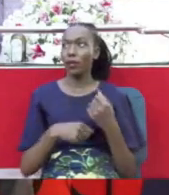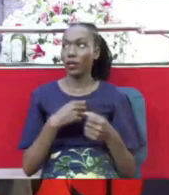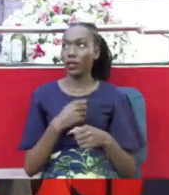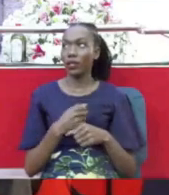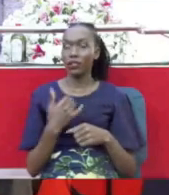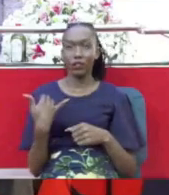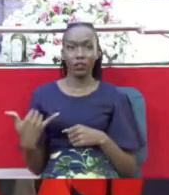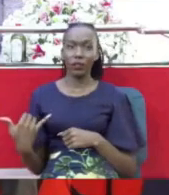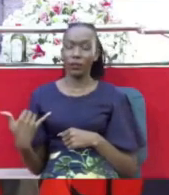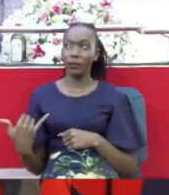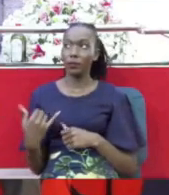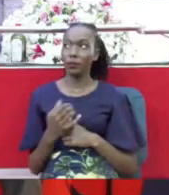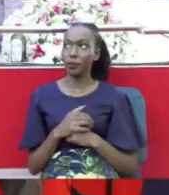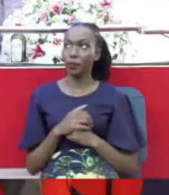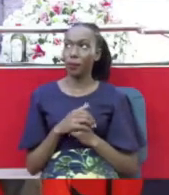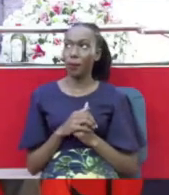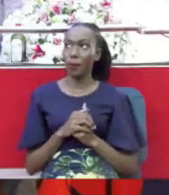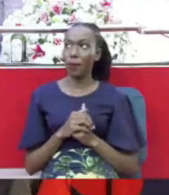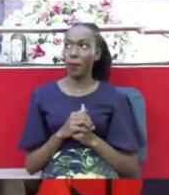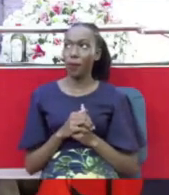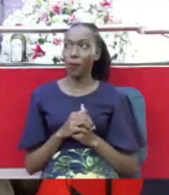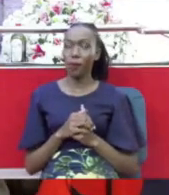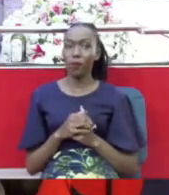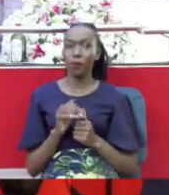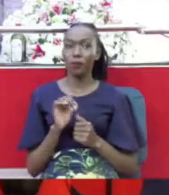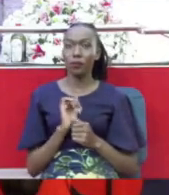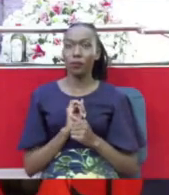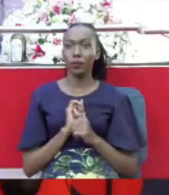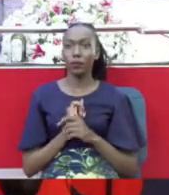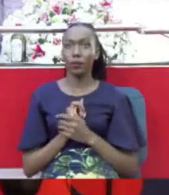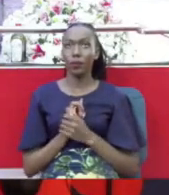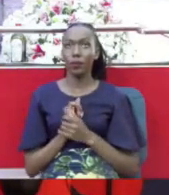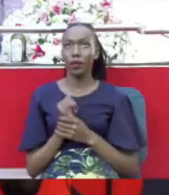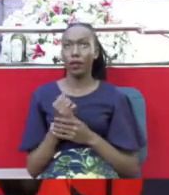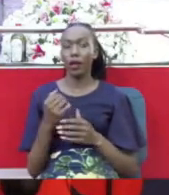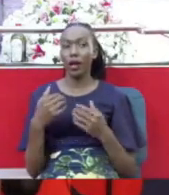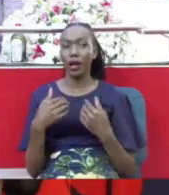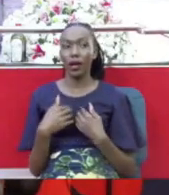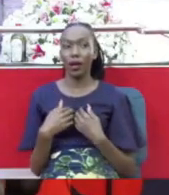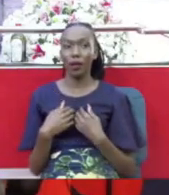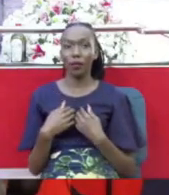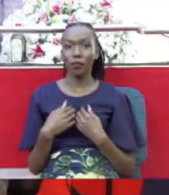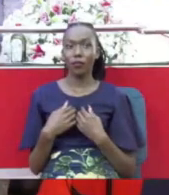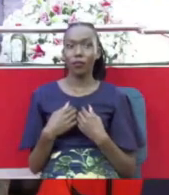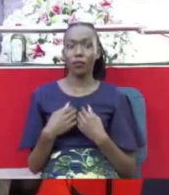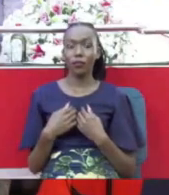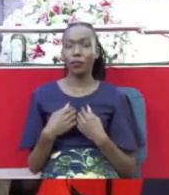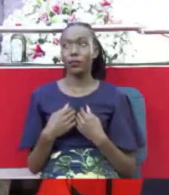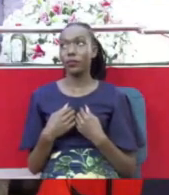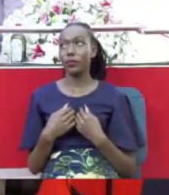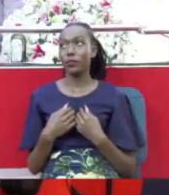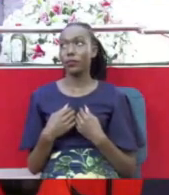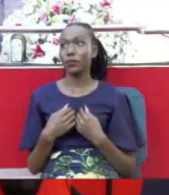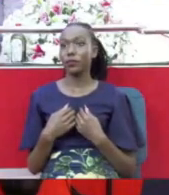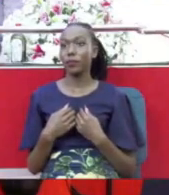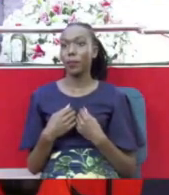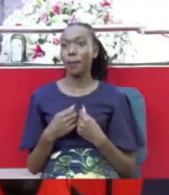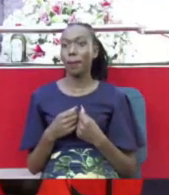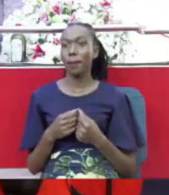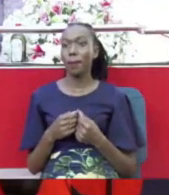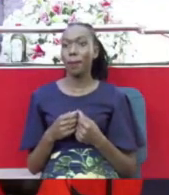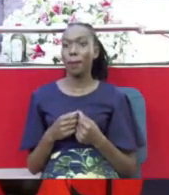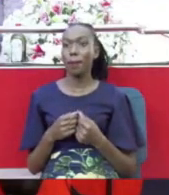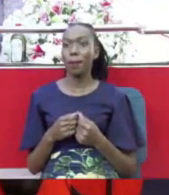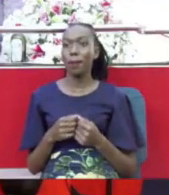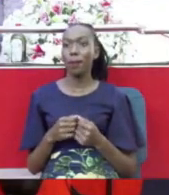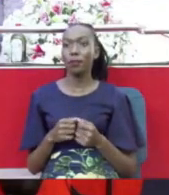I have had the place of living and serving in different contexts. Nilikuwa na nafasi ya kudumu katika muktadha tofauti.